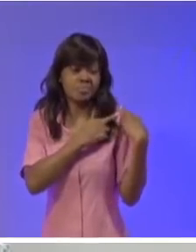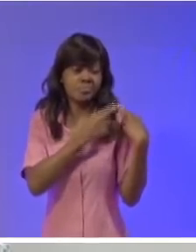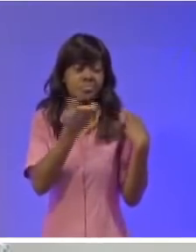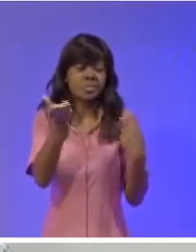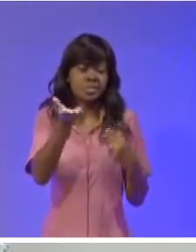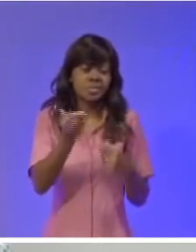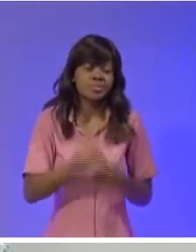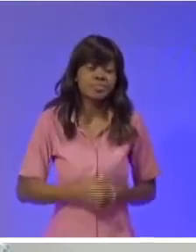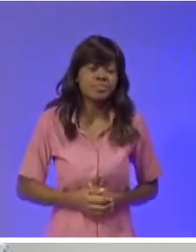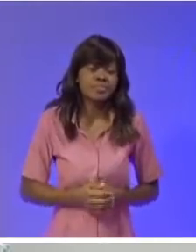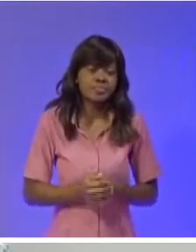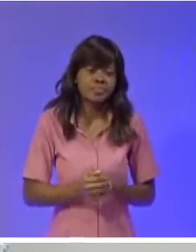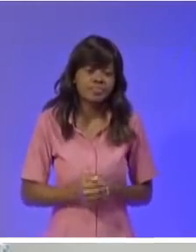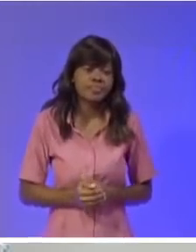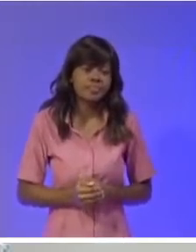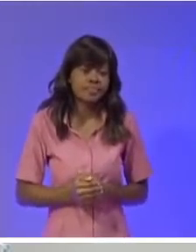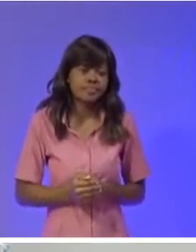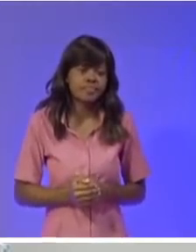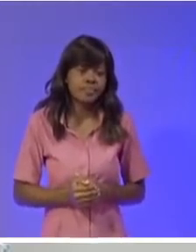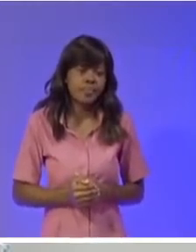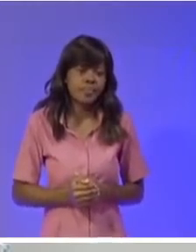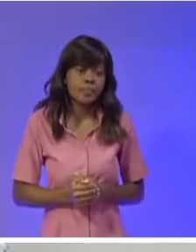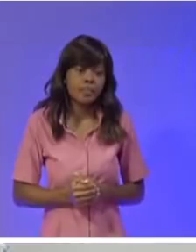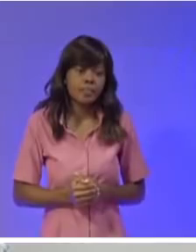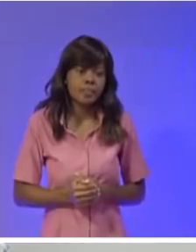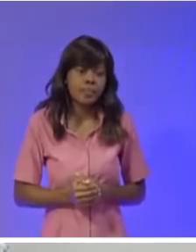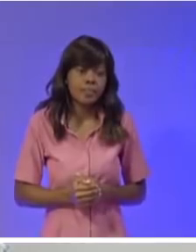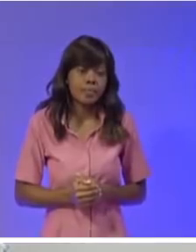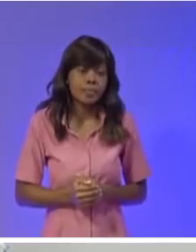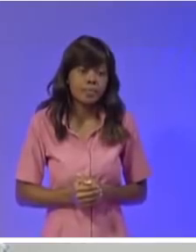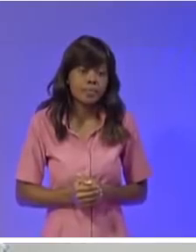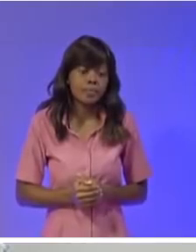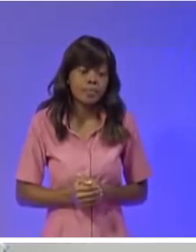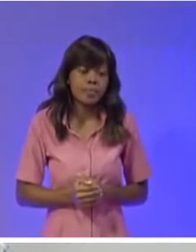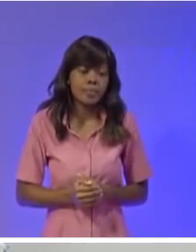the equivalent to the PS. So that was also useful.